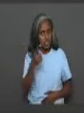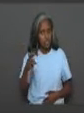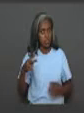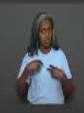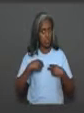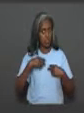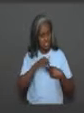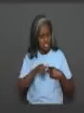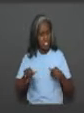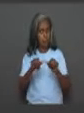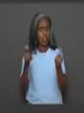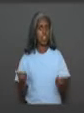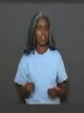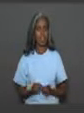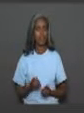area,